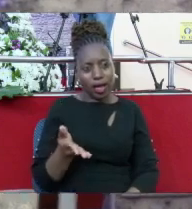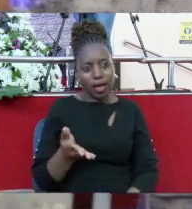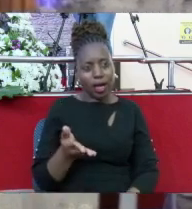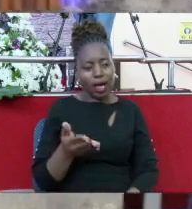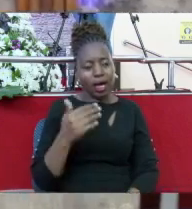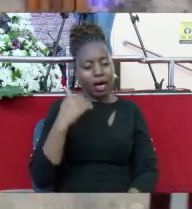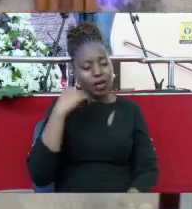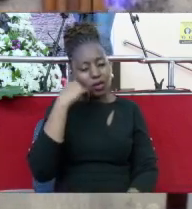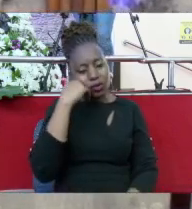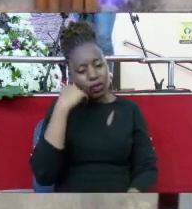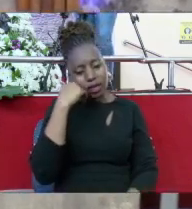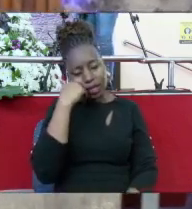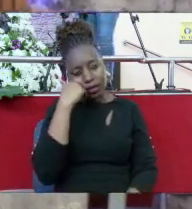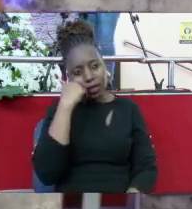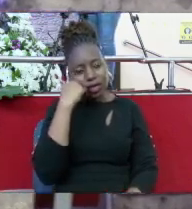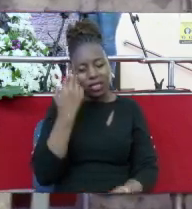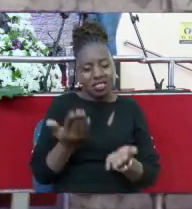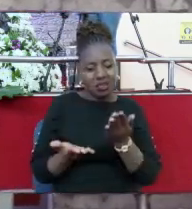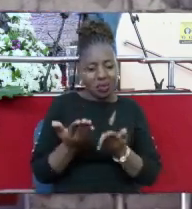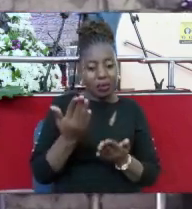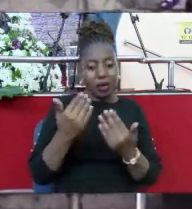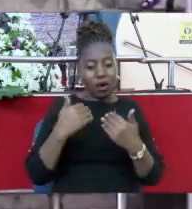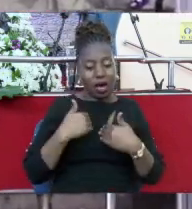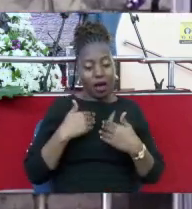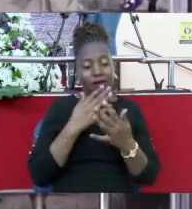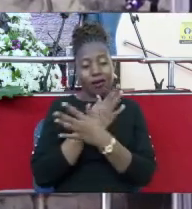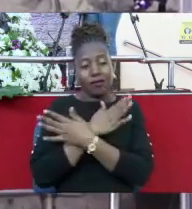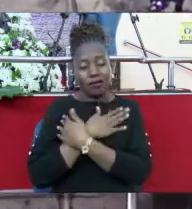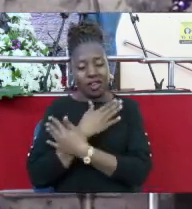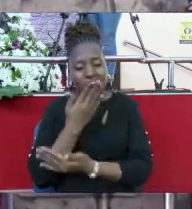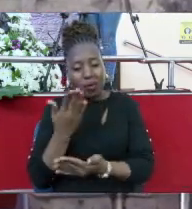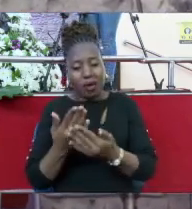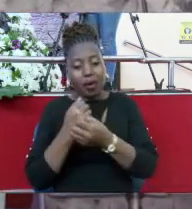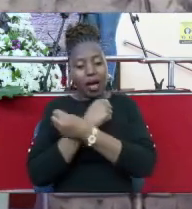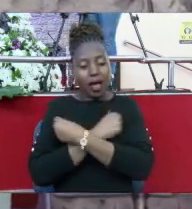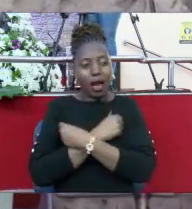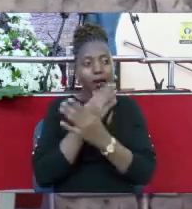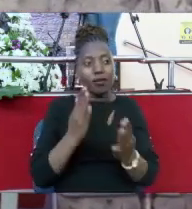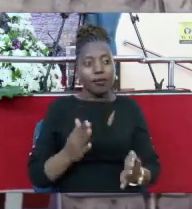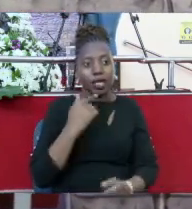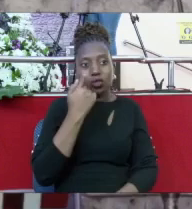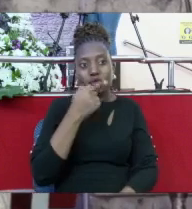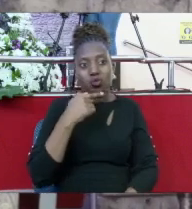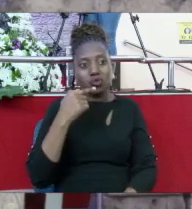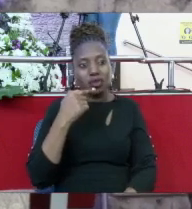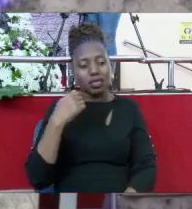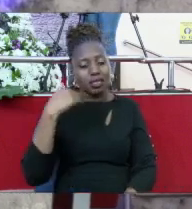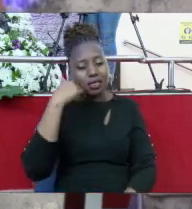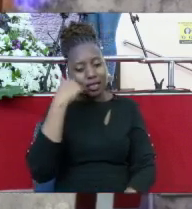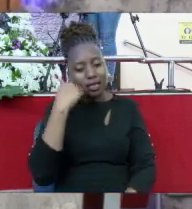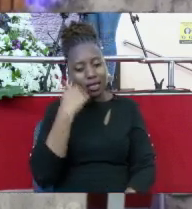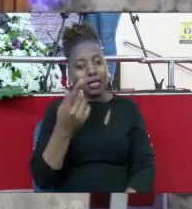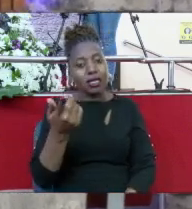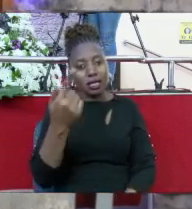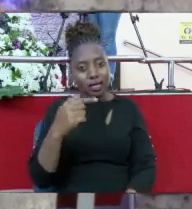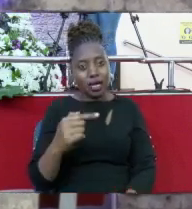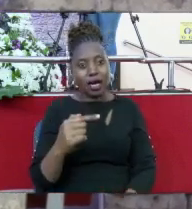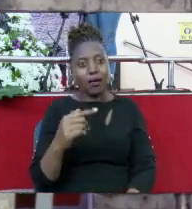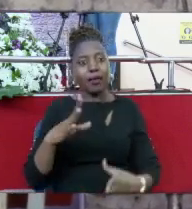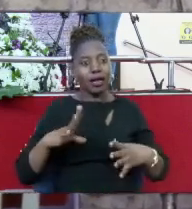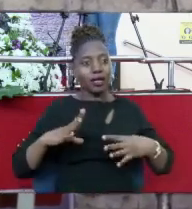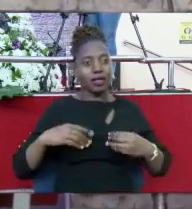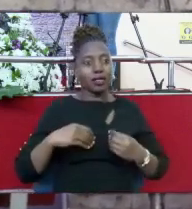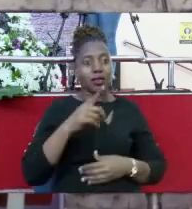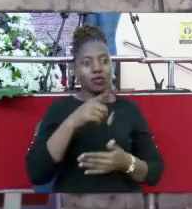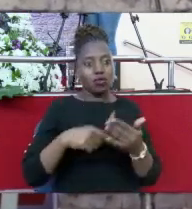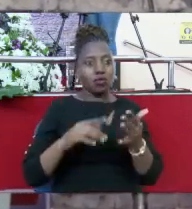unwell, you have somebody who is unwell, just come over and receive what Jesus already paid for you.